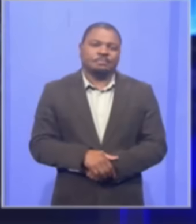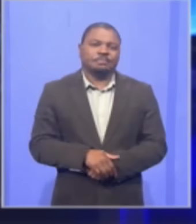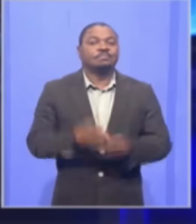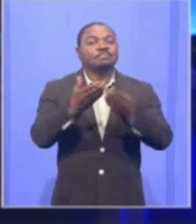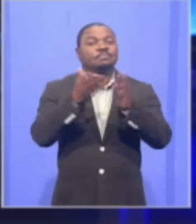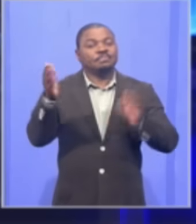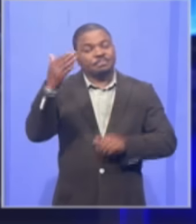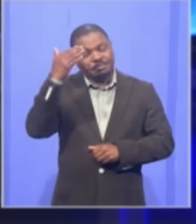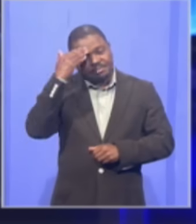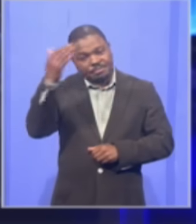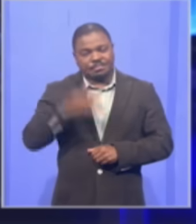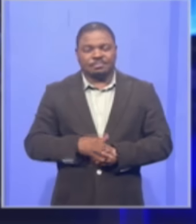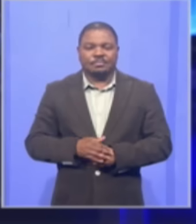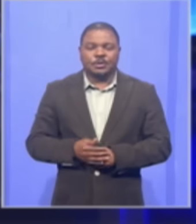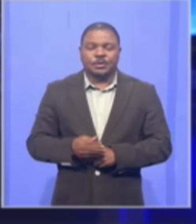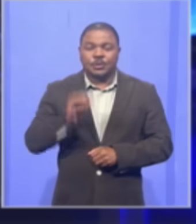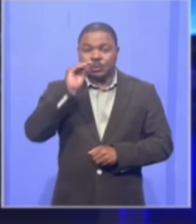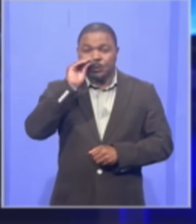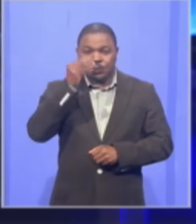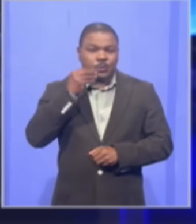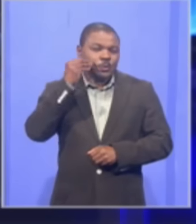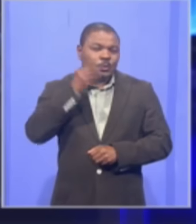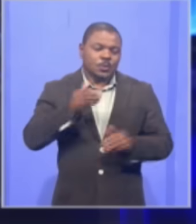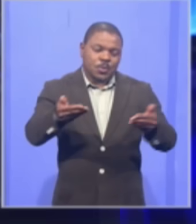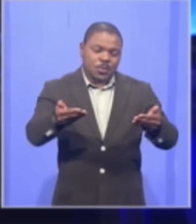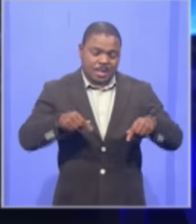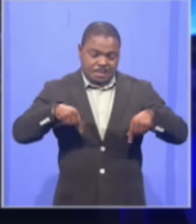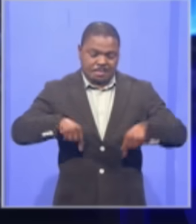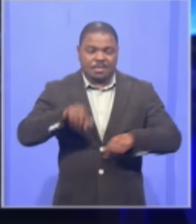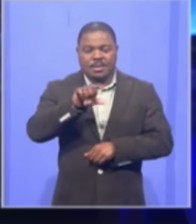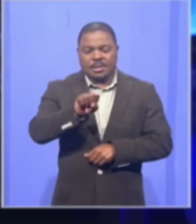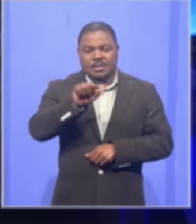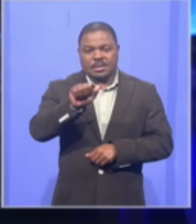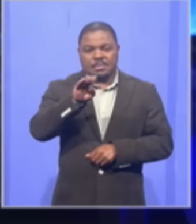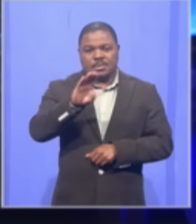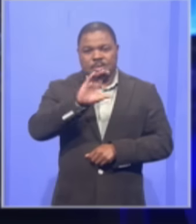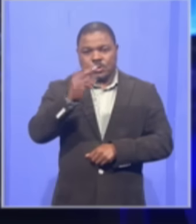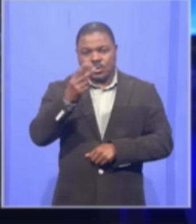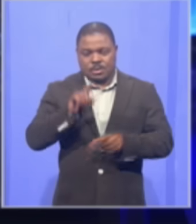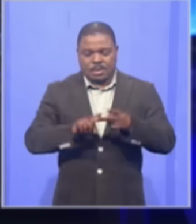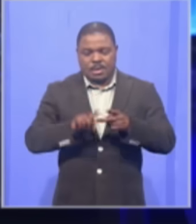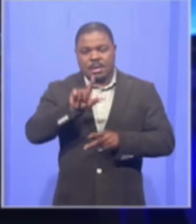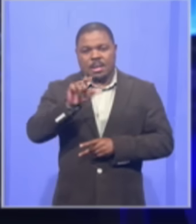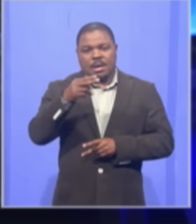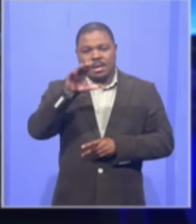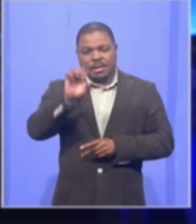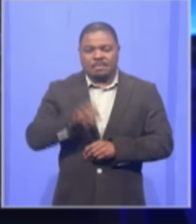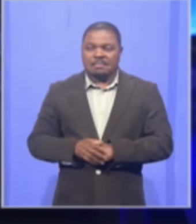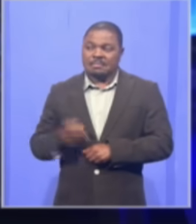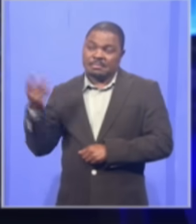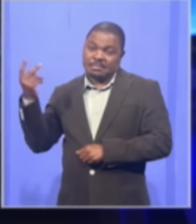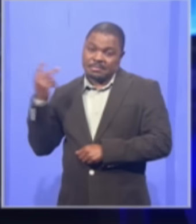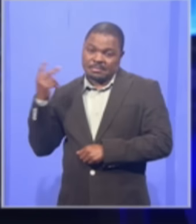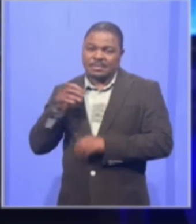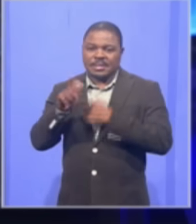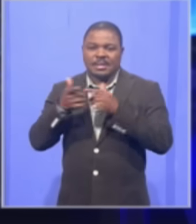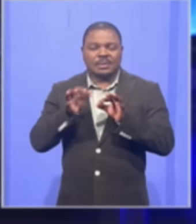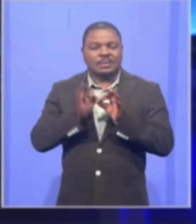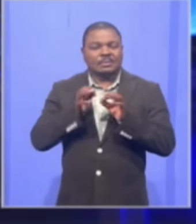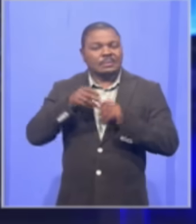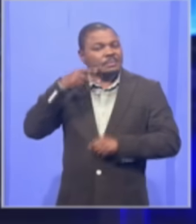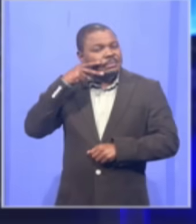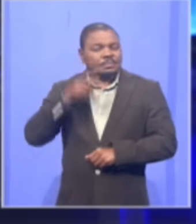Dumelang baheso la moetswe kgasong ena ya ditaba tsa Sesotho ho SABC 2 le o le hae. Puenya matsoho ke na le tlou e leng Augustine